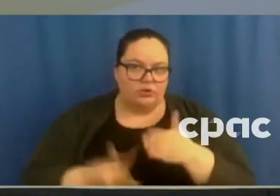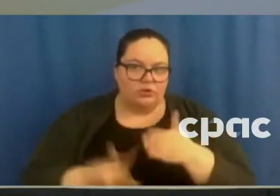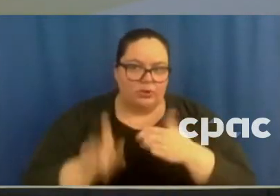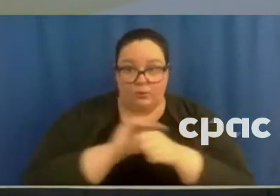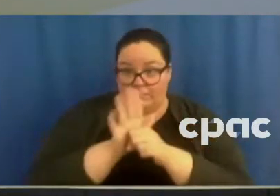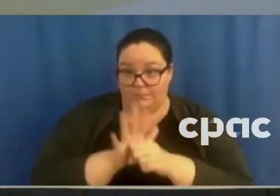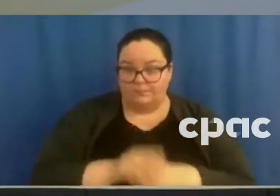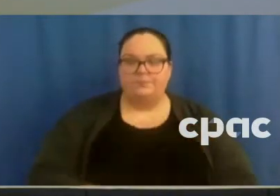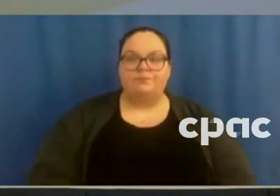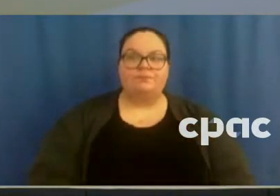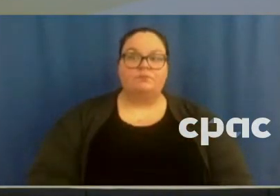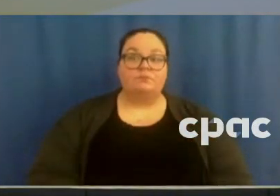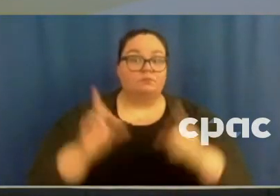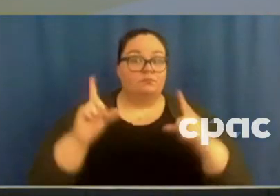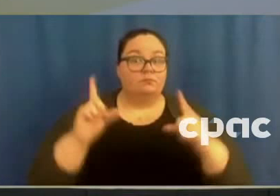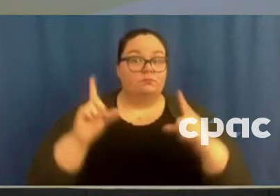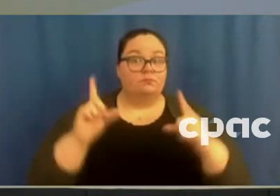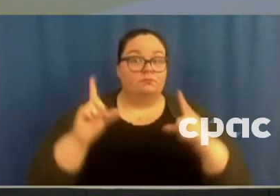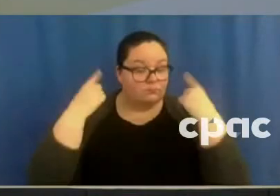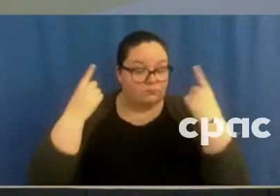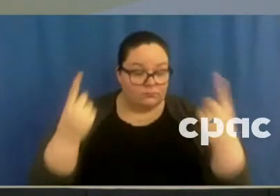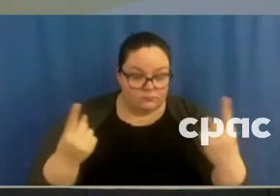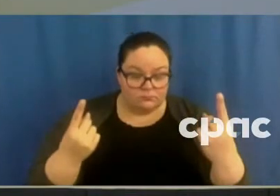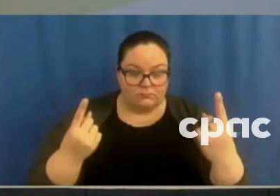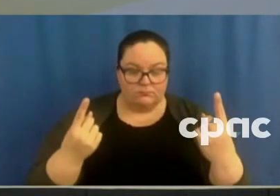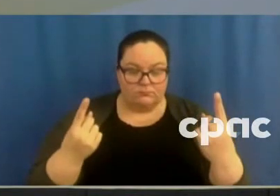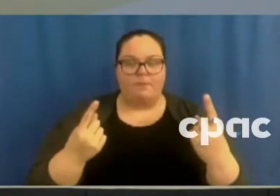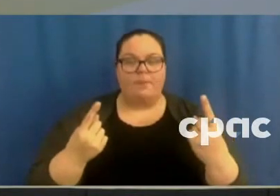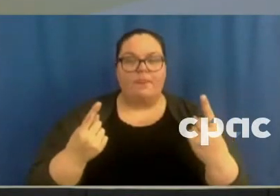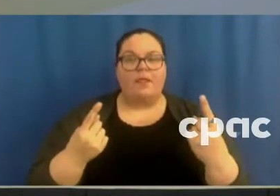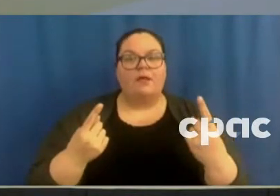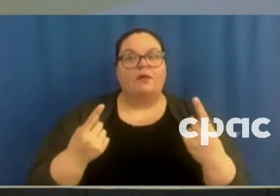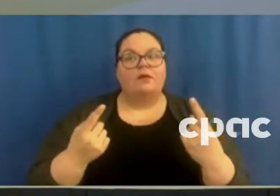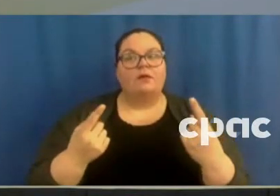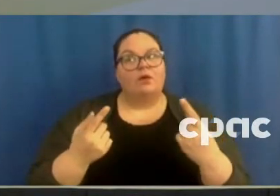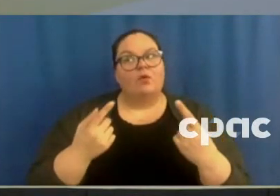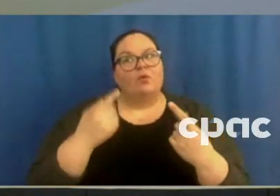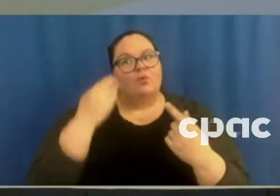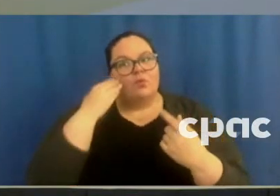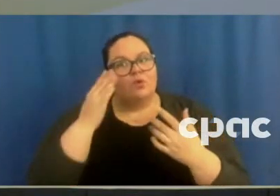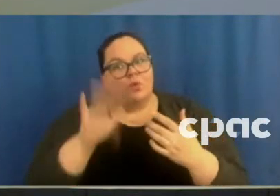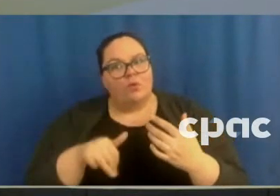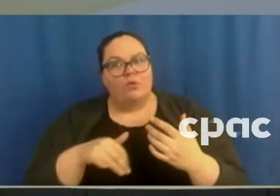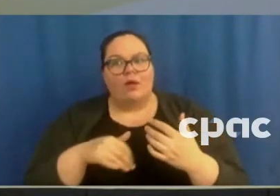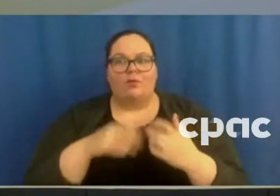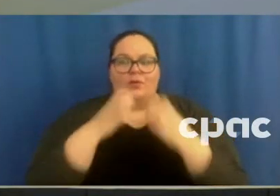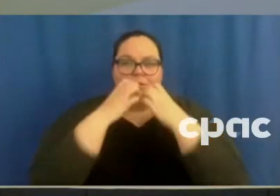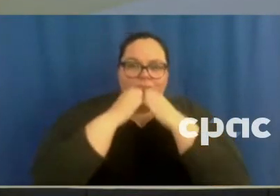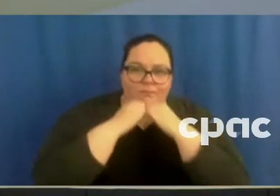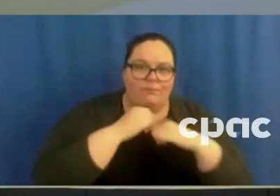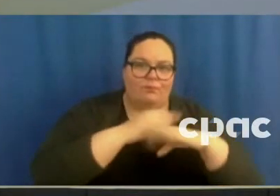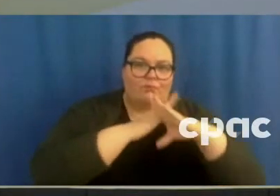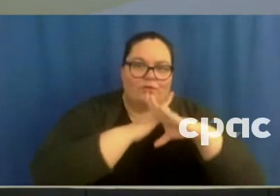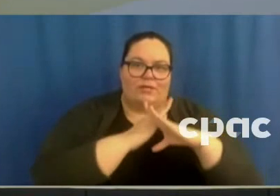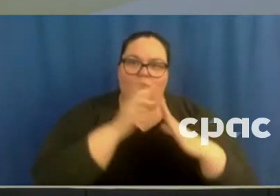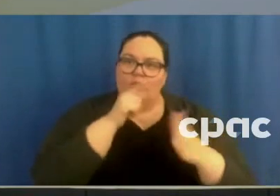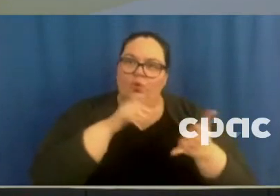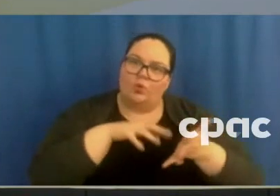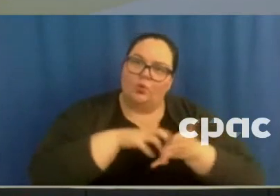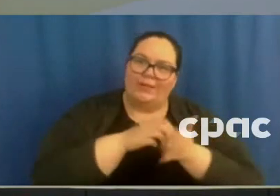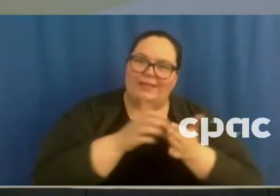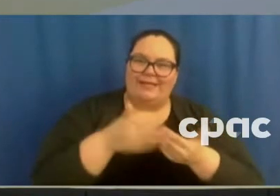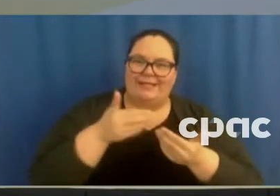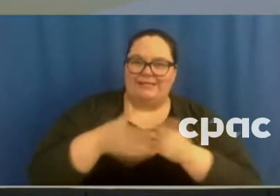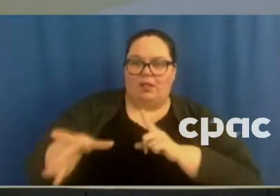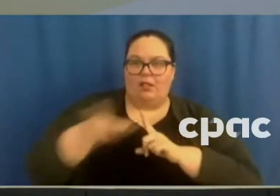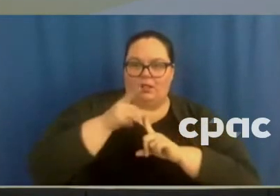Throughout this pandemic, we have balanced the need to protect the most vulnerable with protecting our health system, with opportunities for